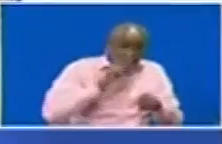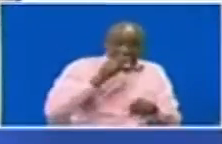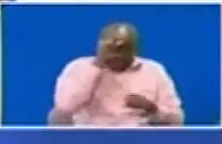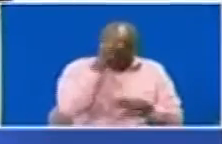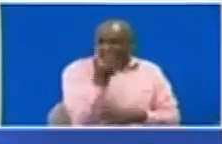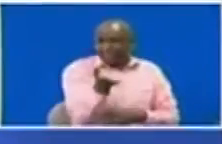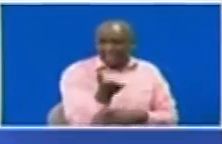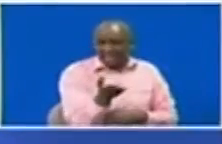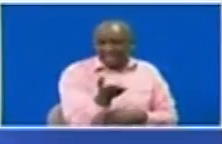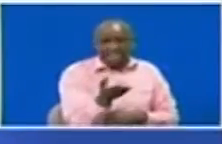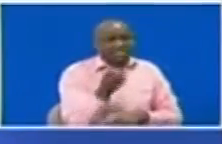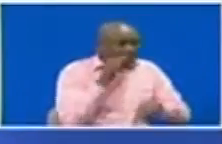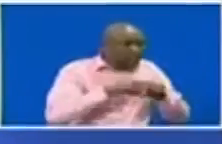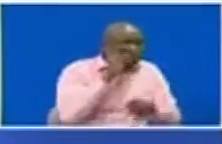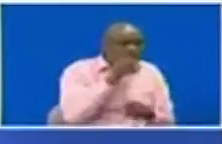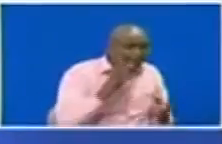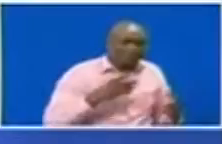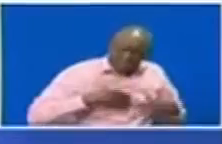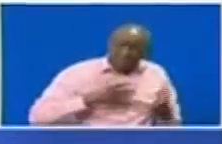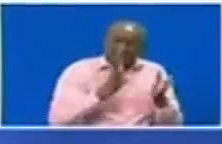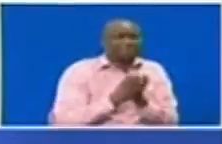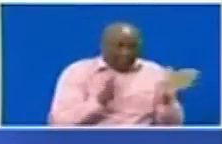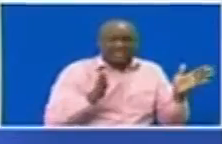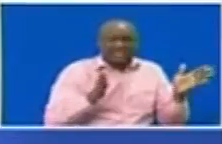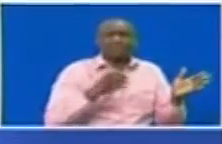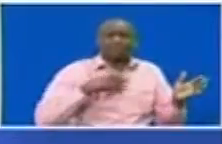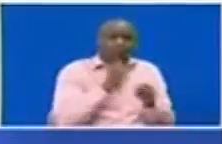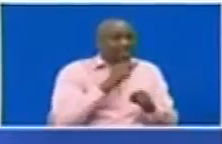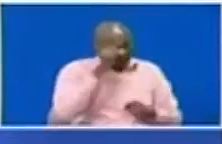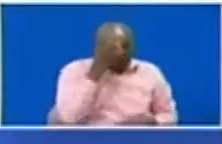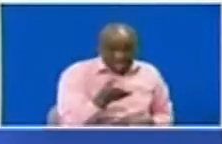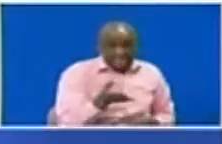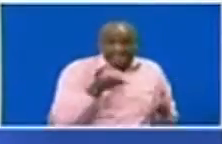you see governors, when you see people, public officers,